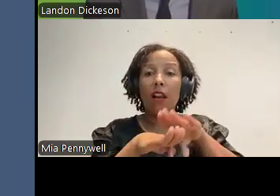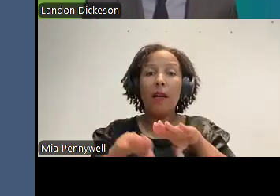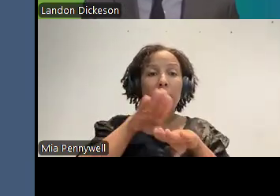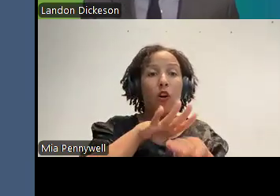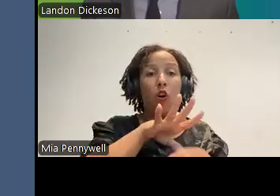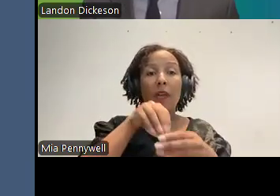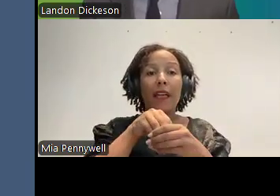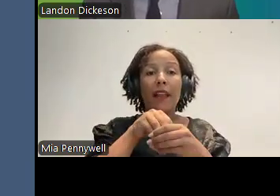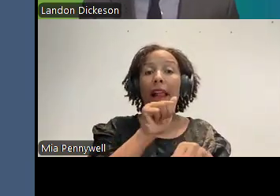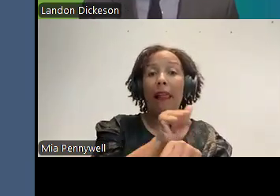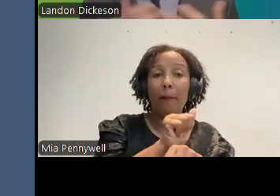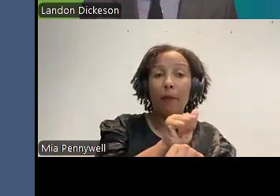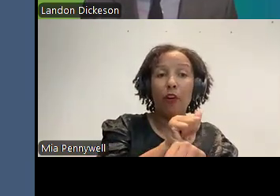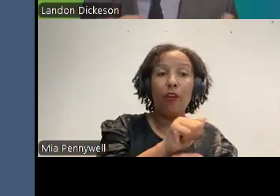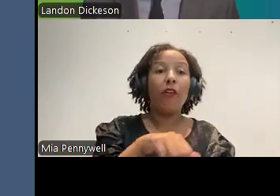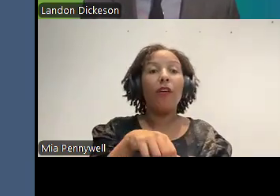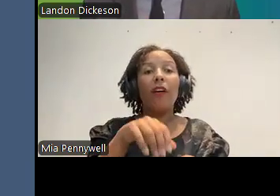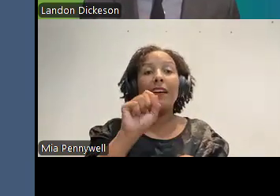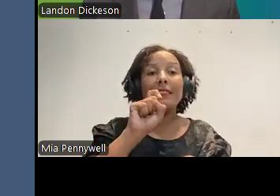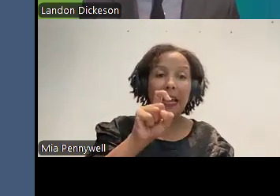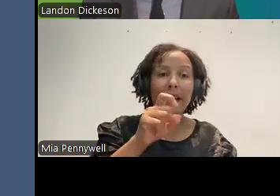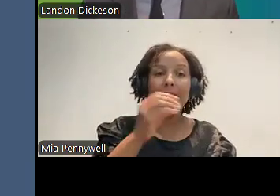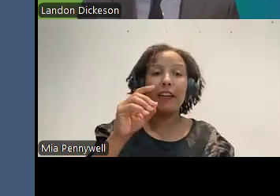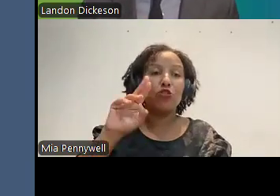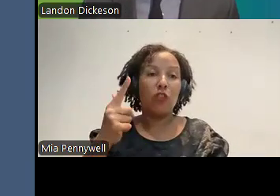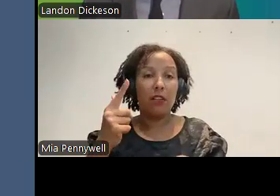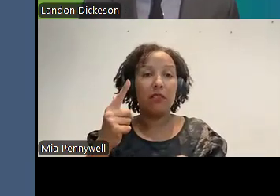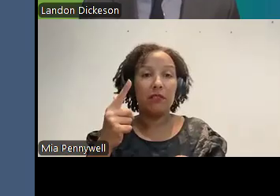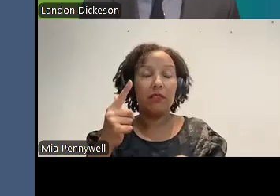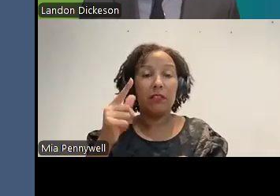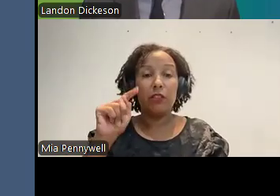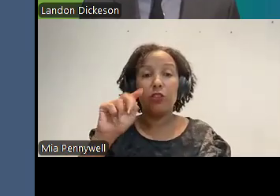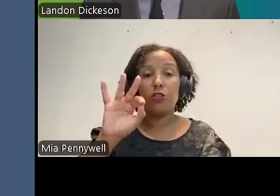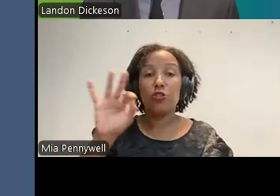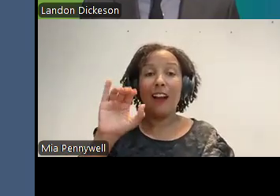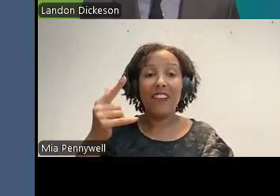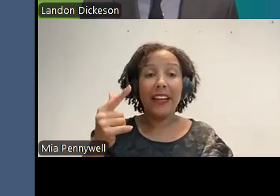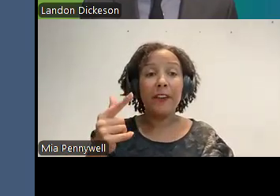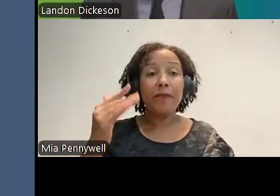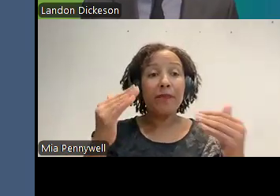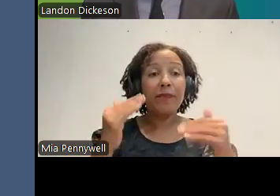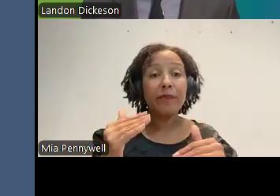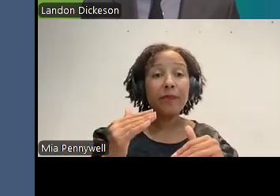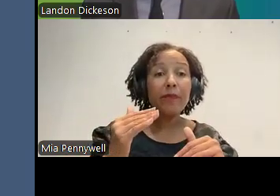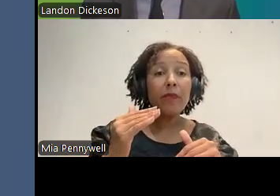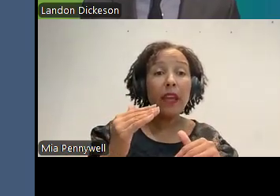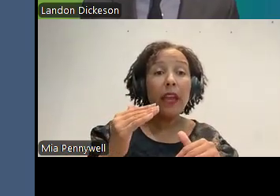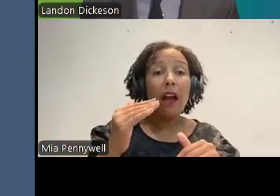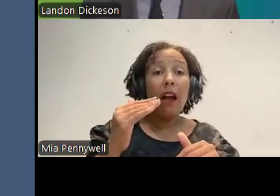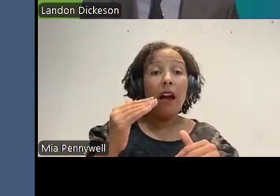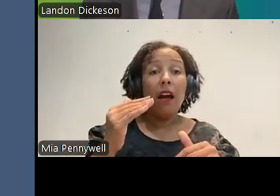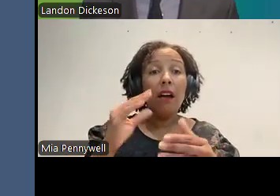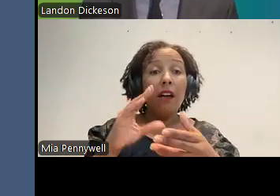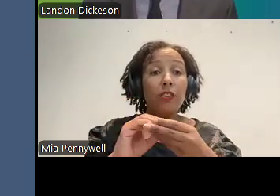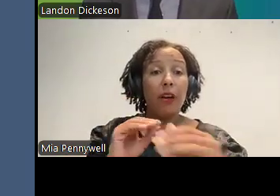trafficking. And then, of course, child soldiering is the recruitment, use, or exploitation of children by armed forces or any groups with capacity